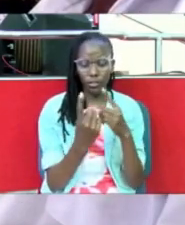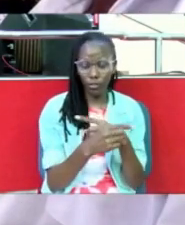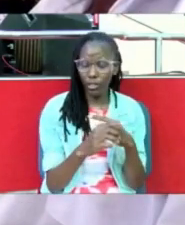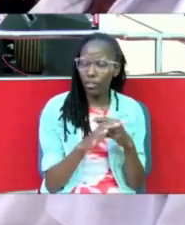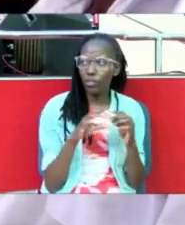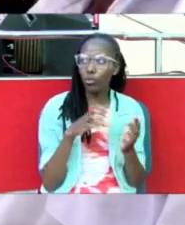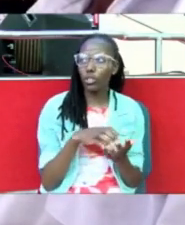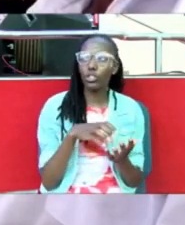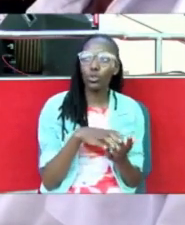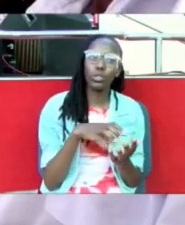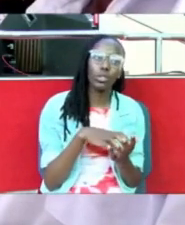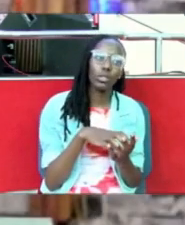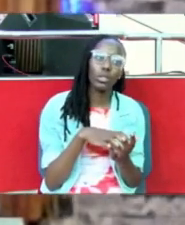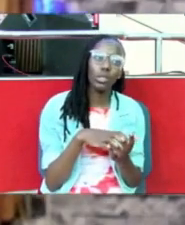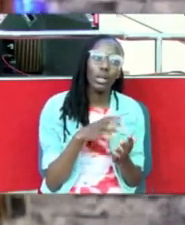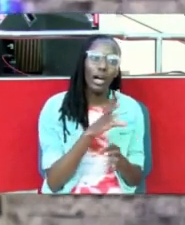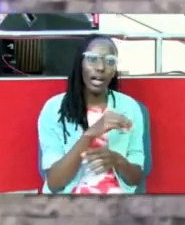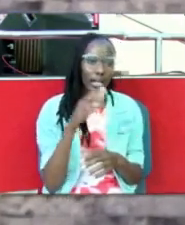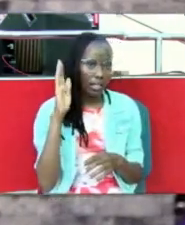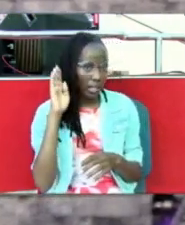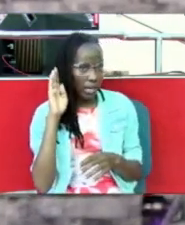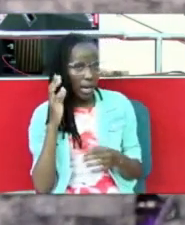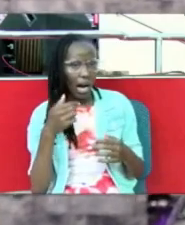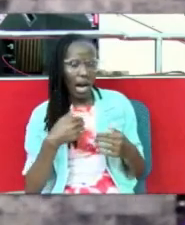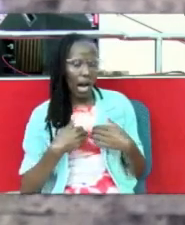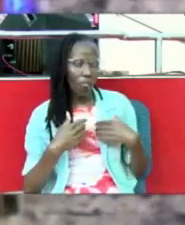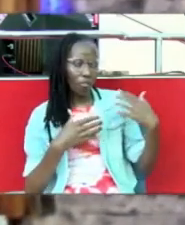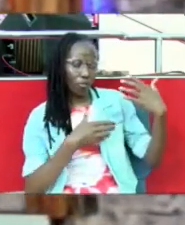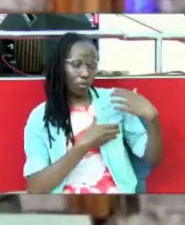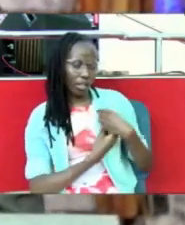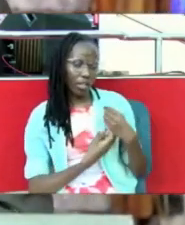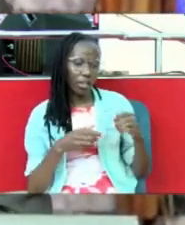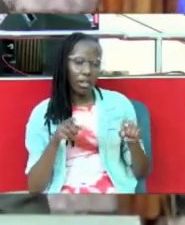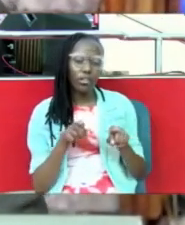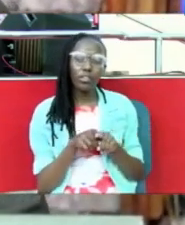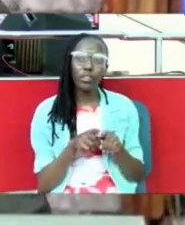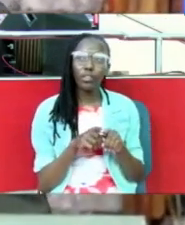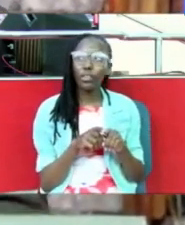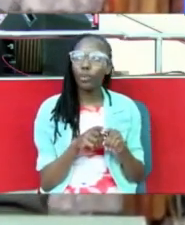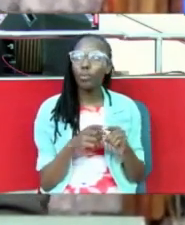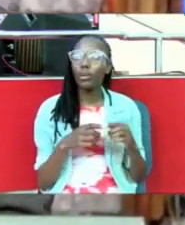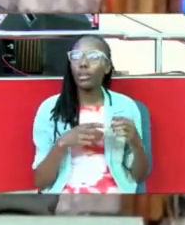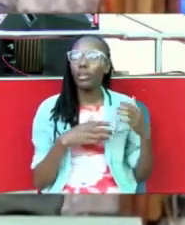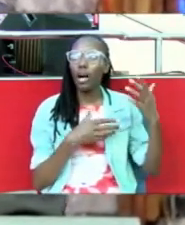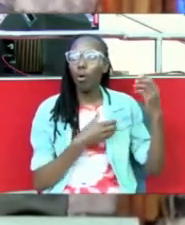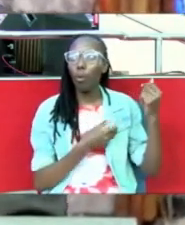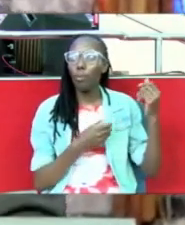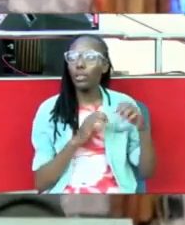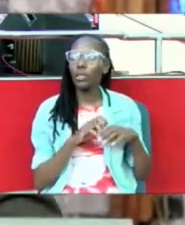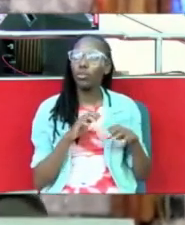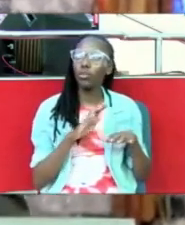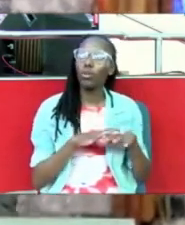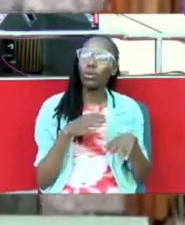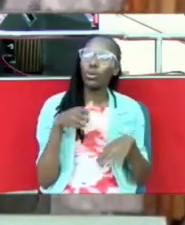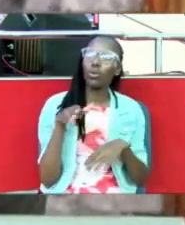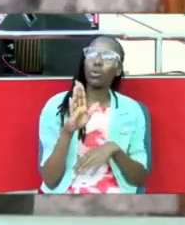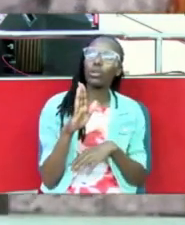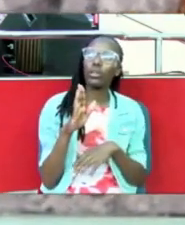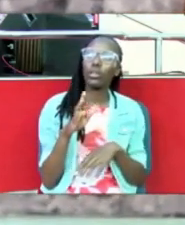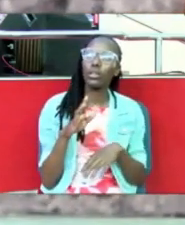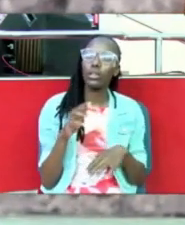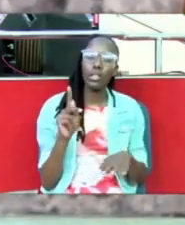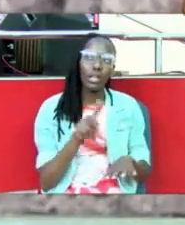hali tofauti. And he had trust and confidence in God. Na alikuwa na kuamini na ujasiri katika Mungu. Like in